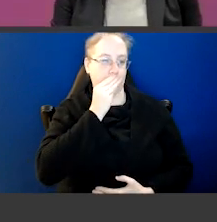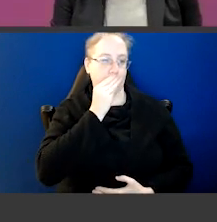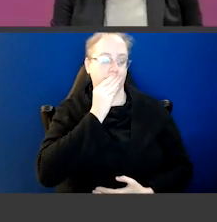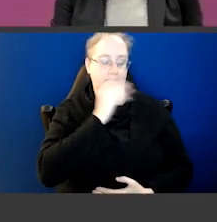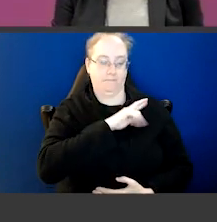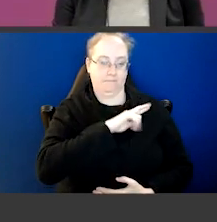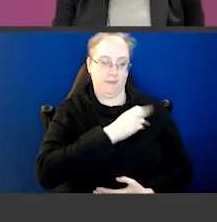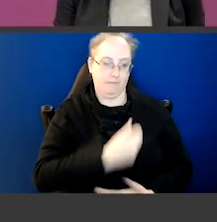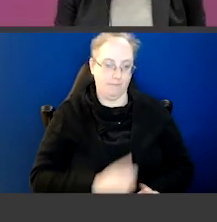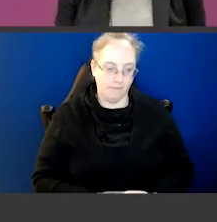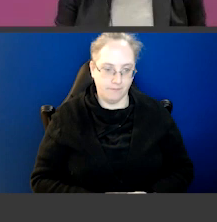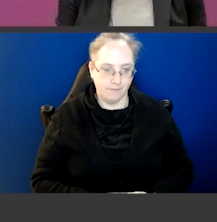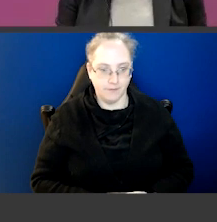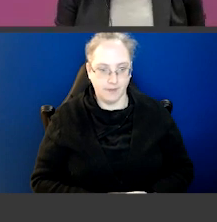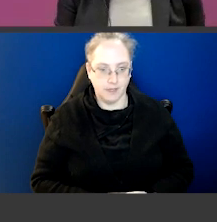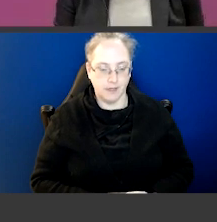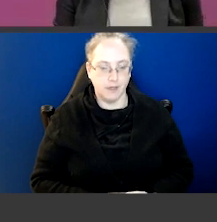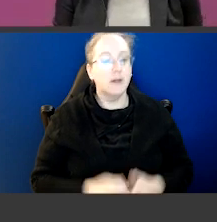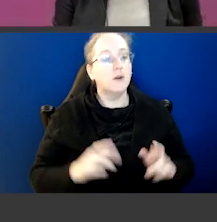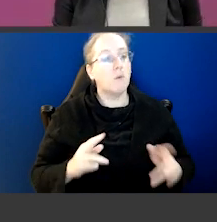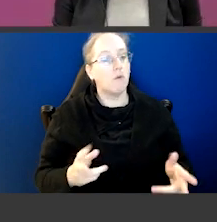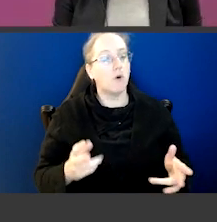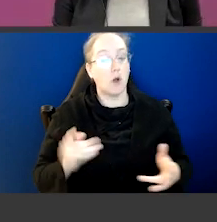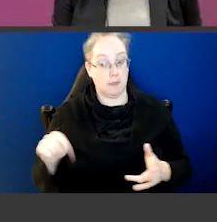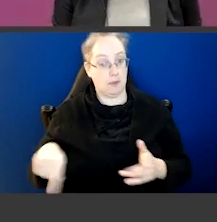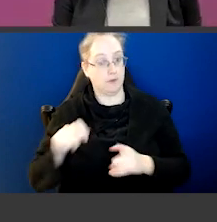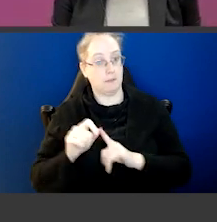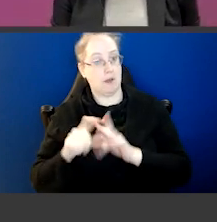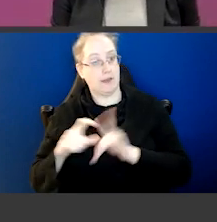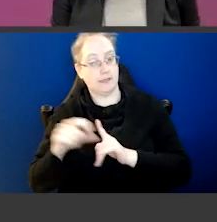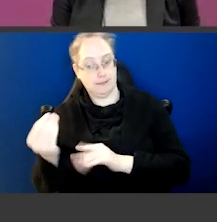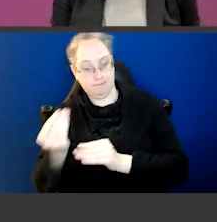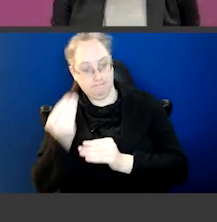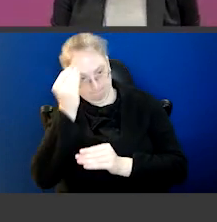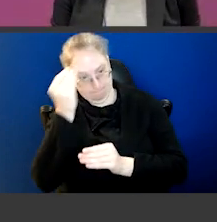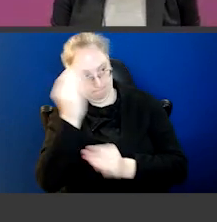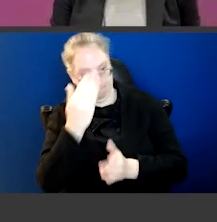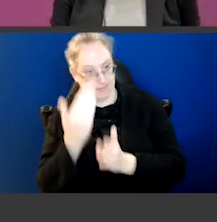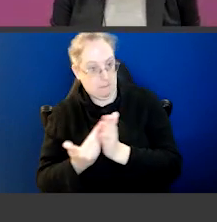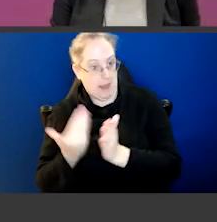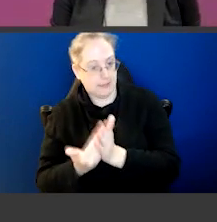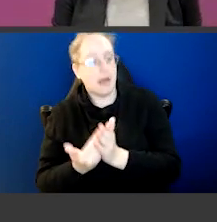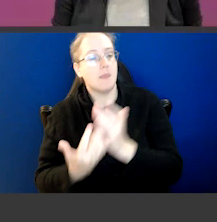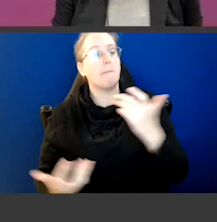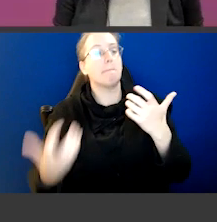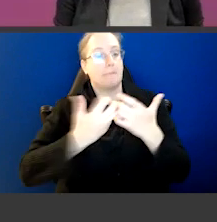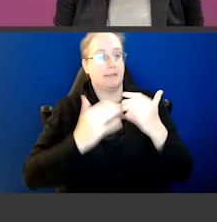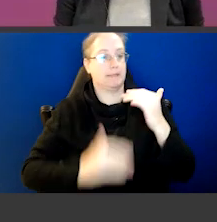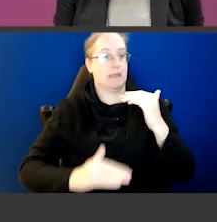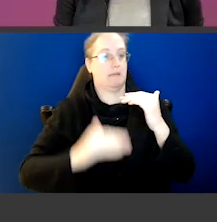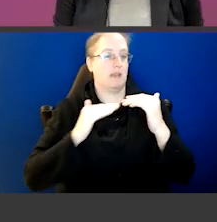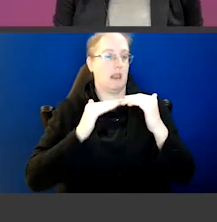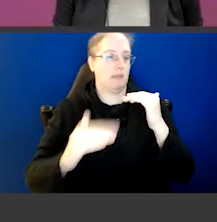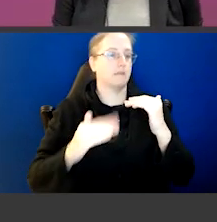obligations. These apply to those public interest disclosures which meet the threshold of a public interest complaint. IBAC